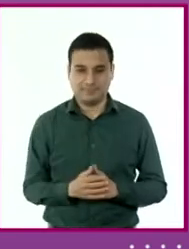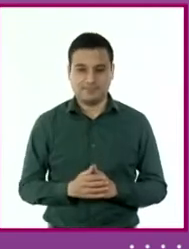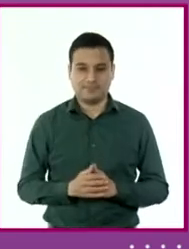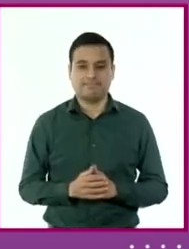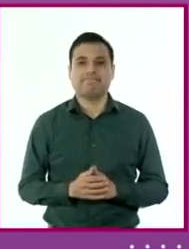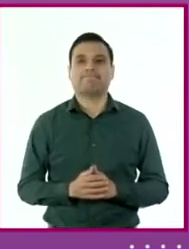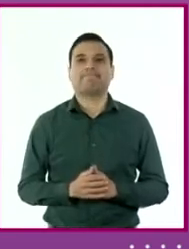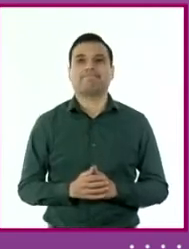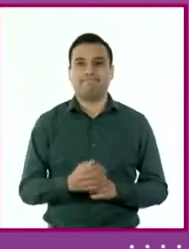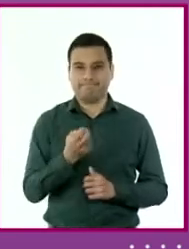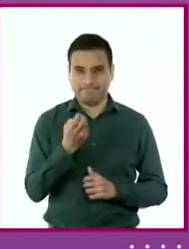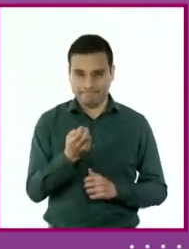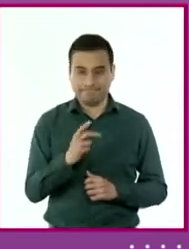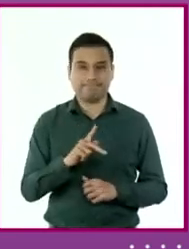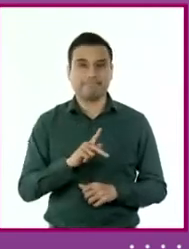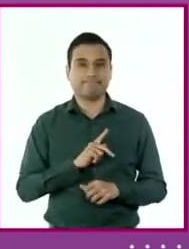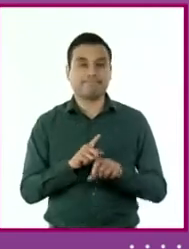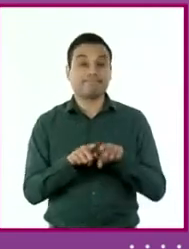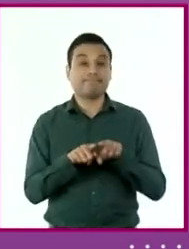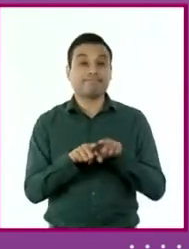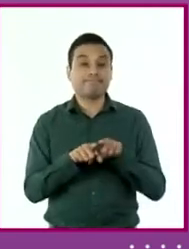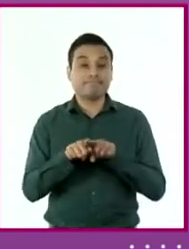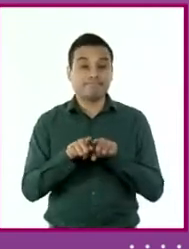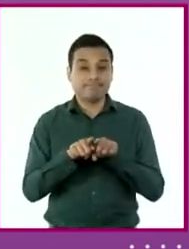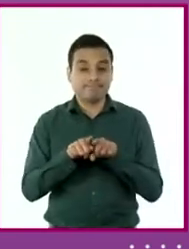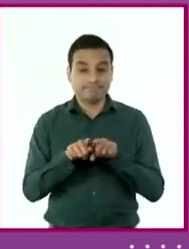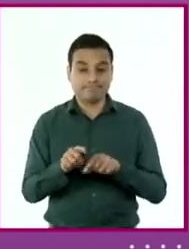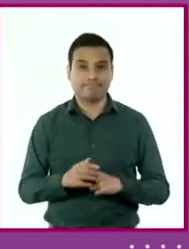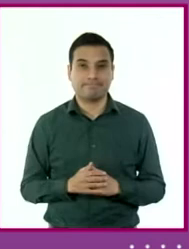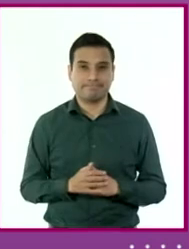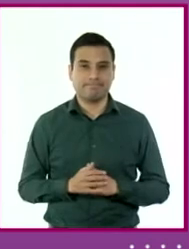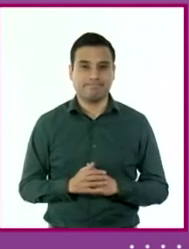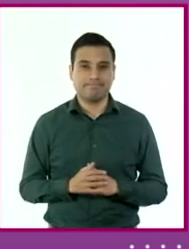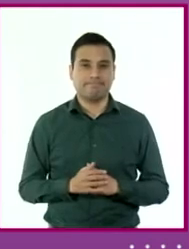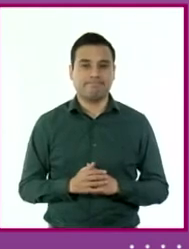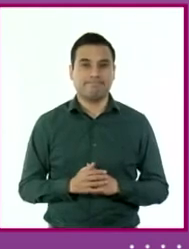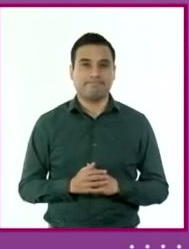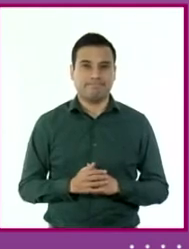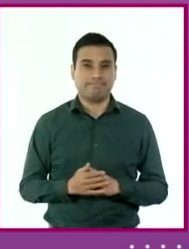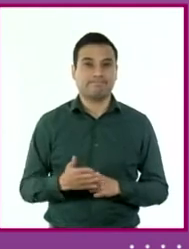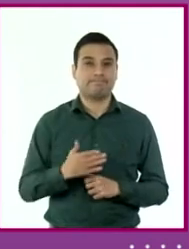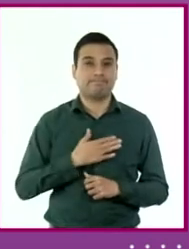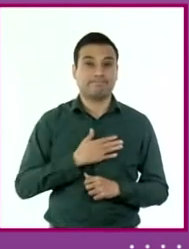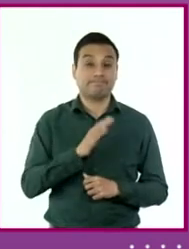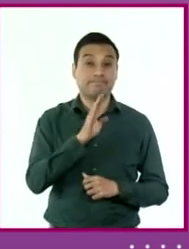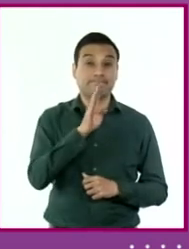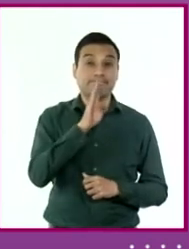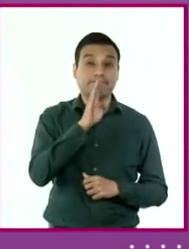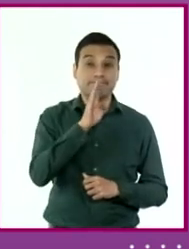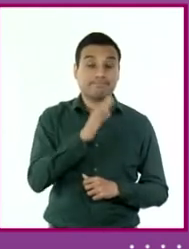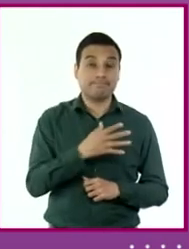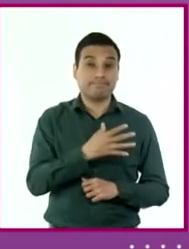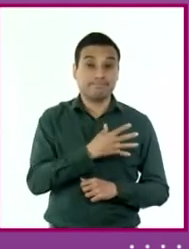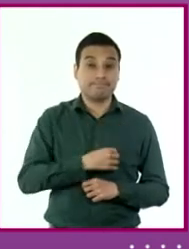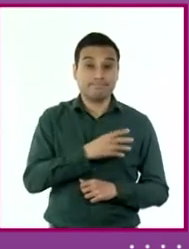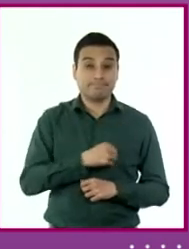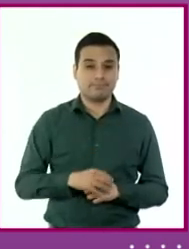Yes, that's my brother William. The son of my mother. What's